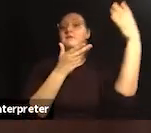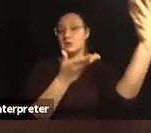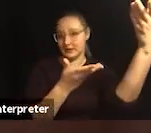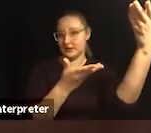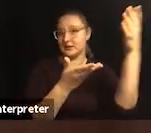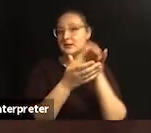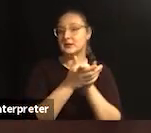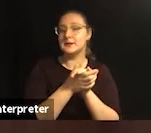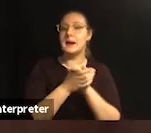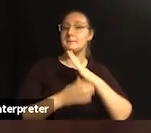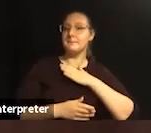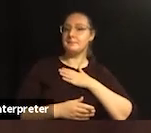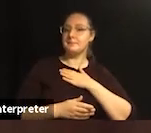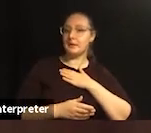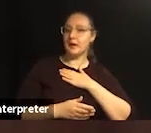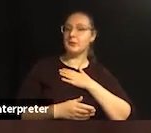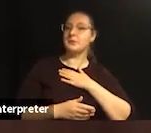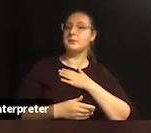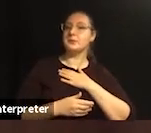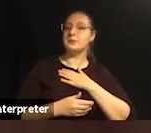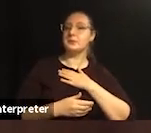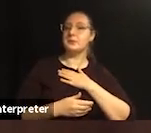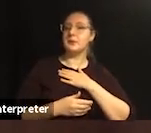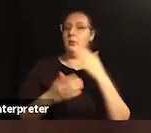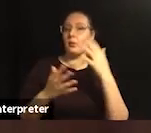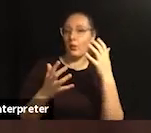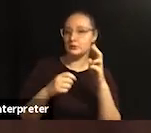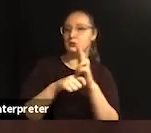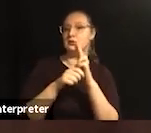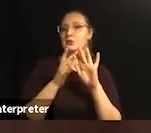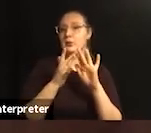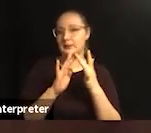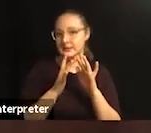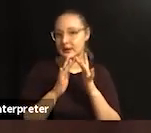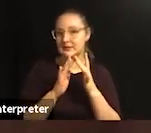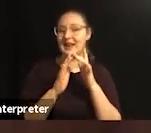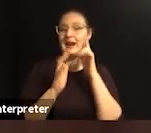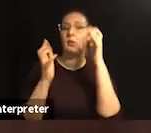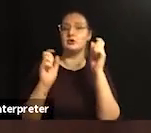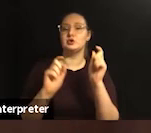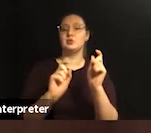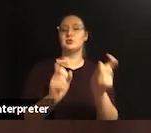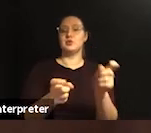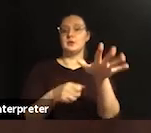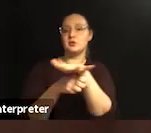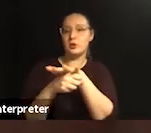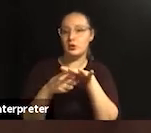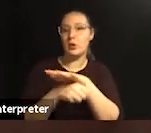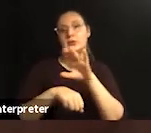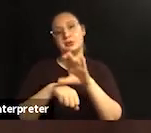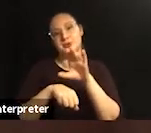you to go to literally your website now and give to your local church, give to your local parish, give to St.